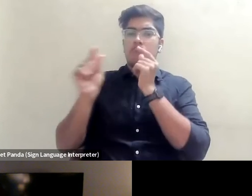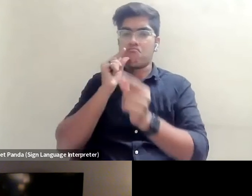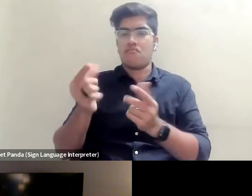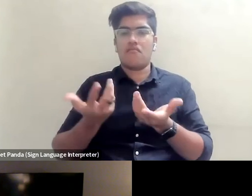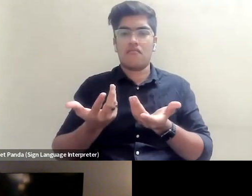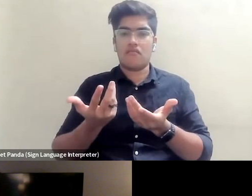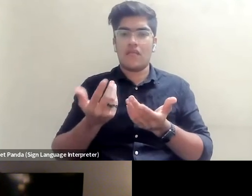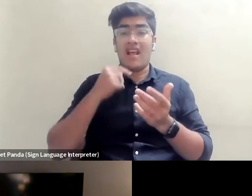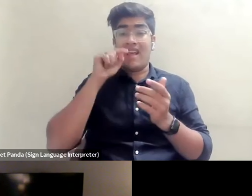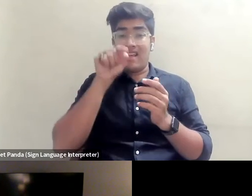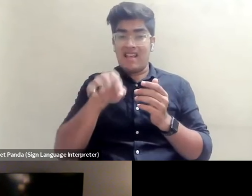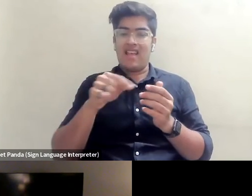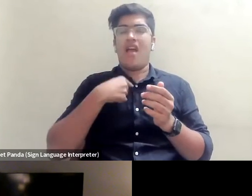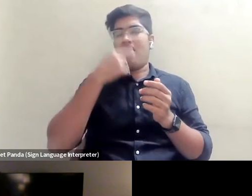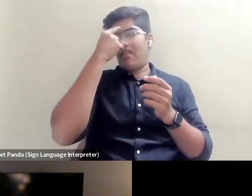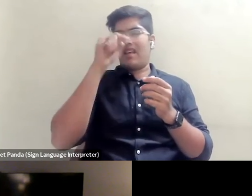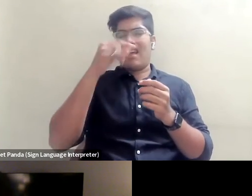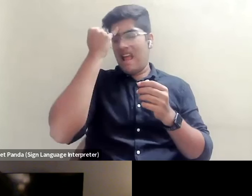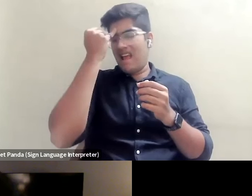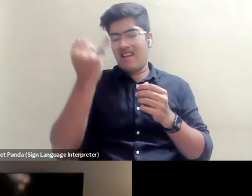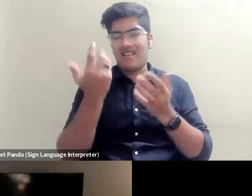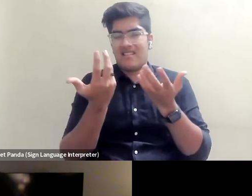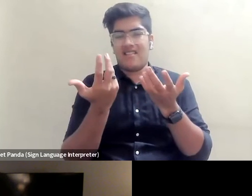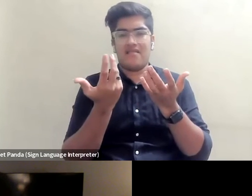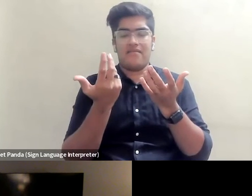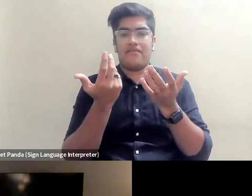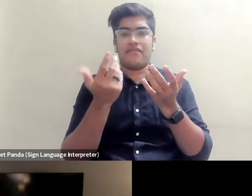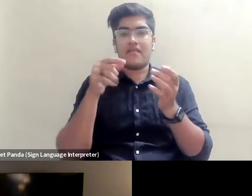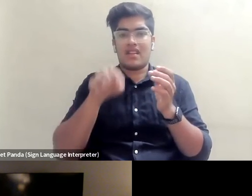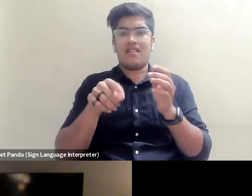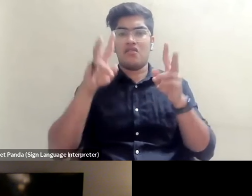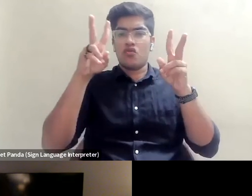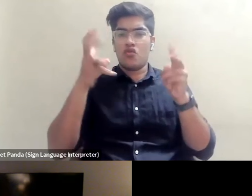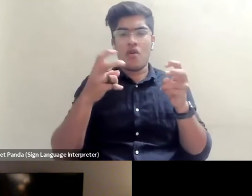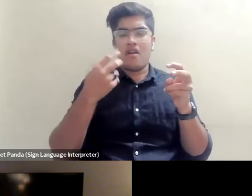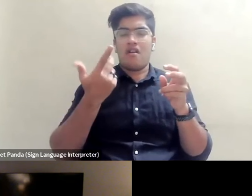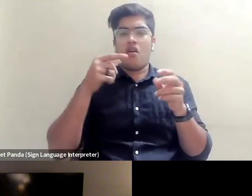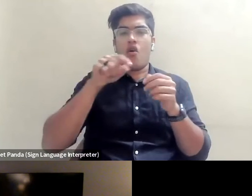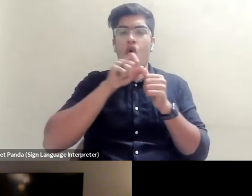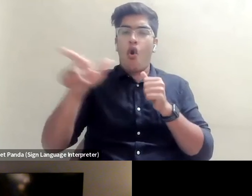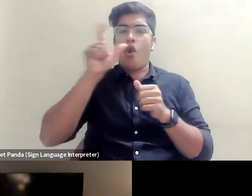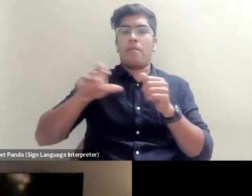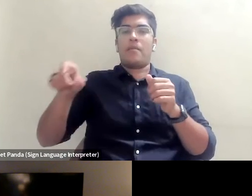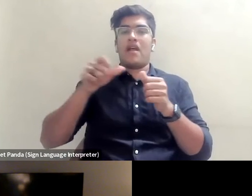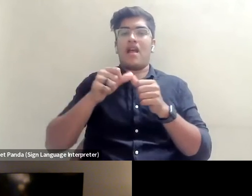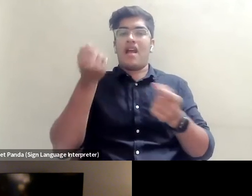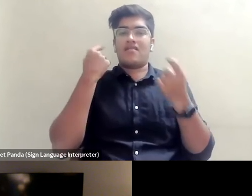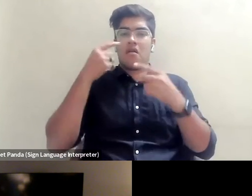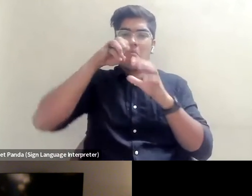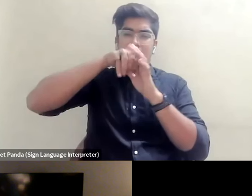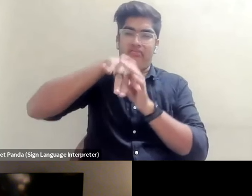I think, that idea and that concept has seeped into our state